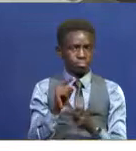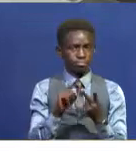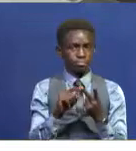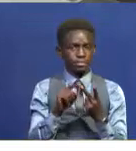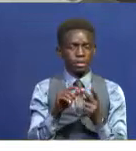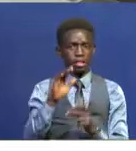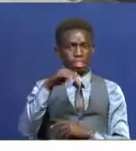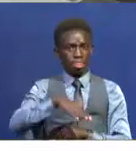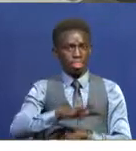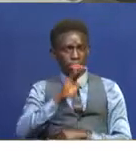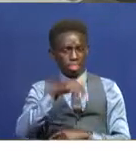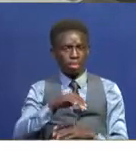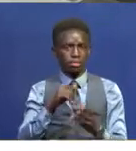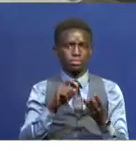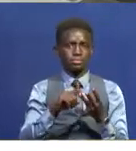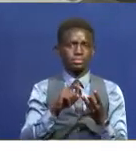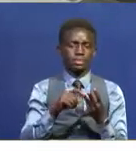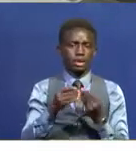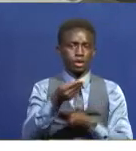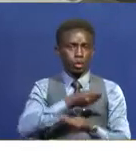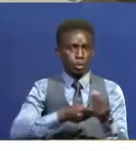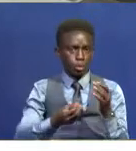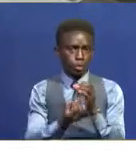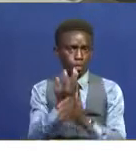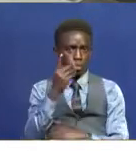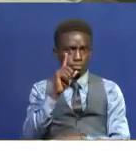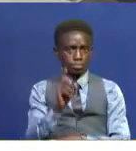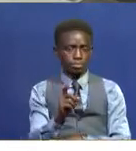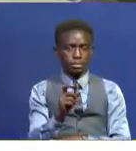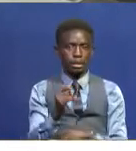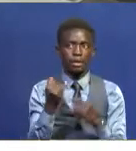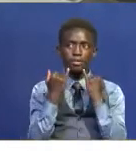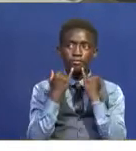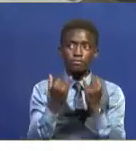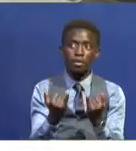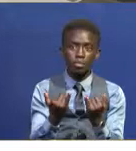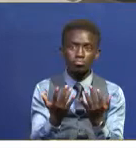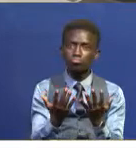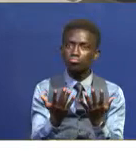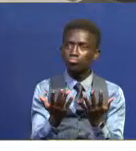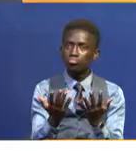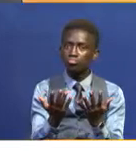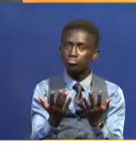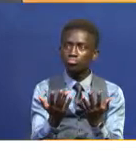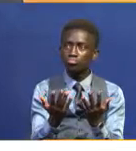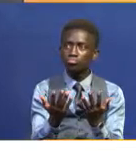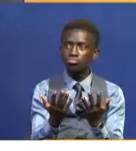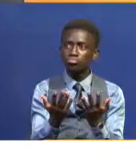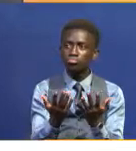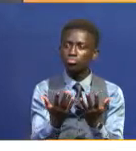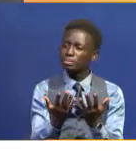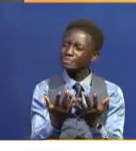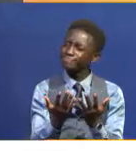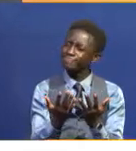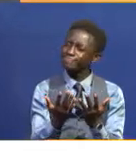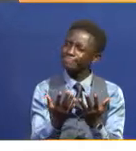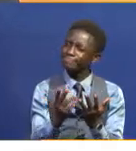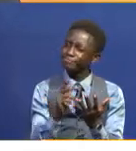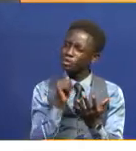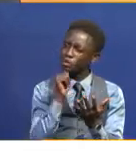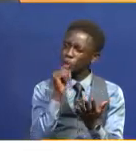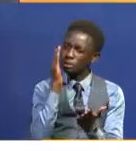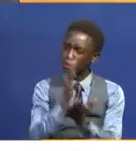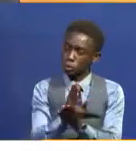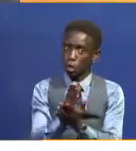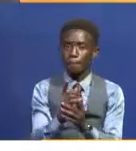the economic growth? What, the information to the regulator? Well, not